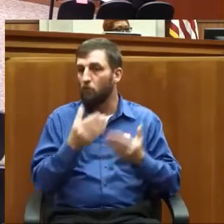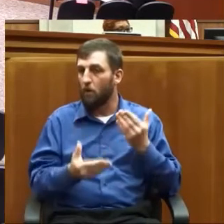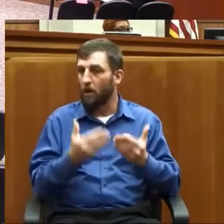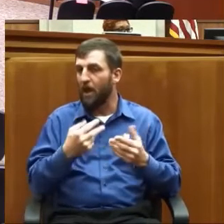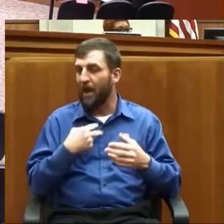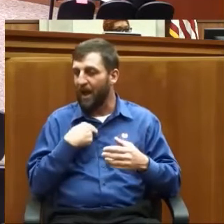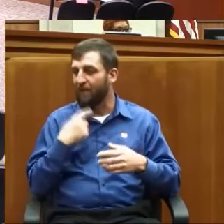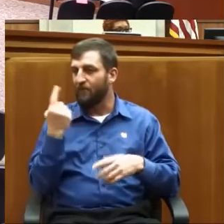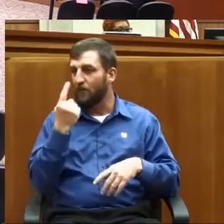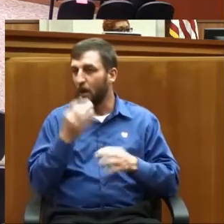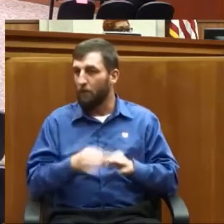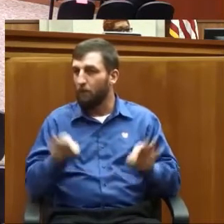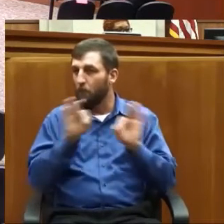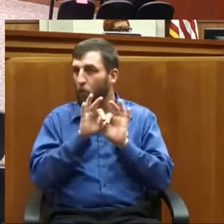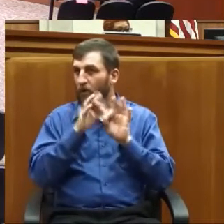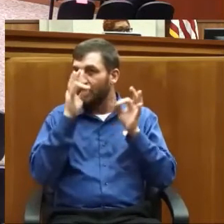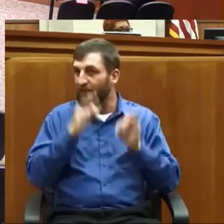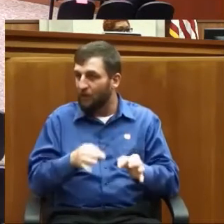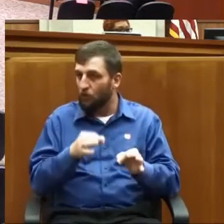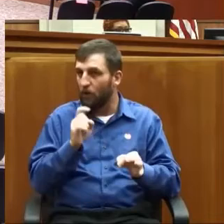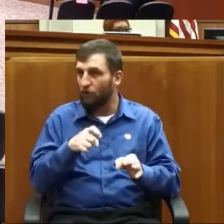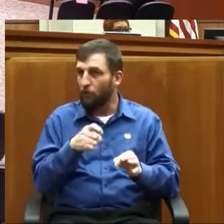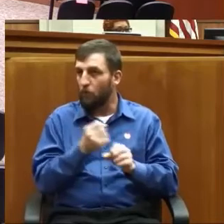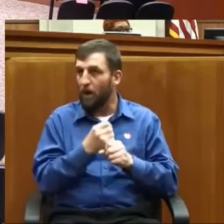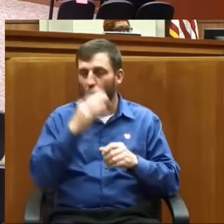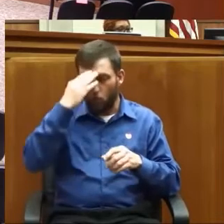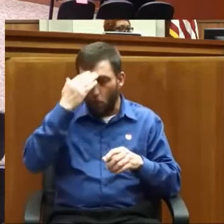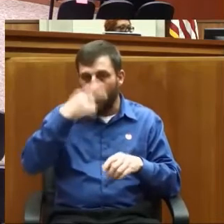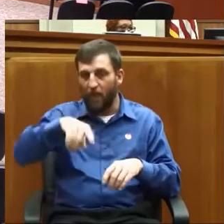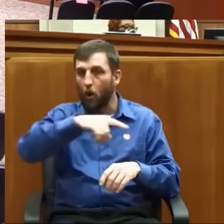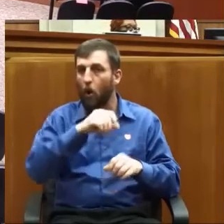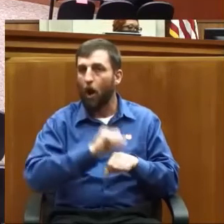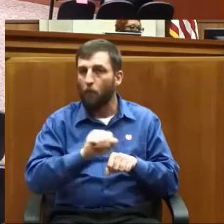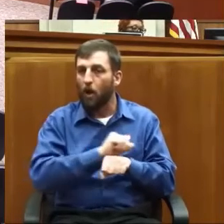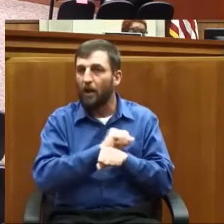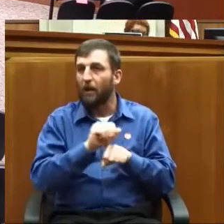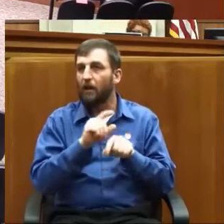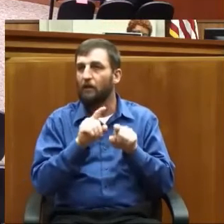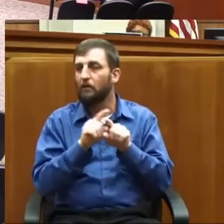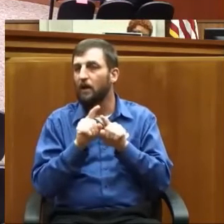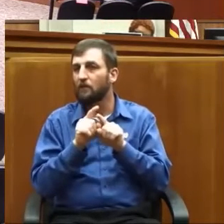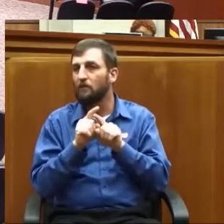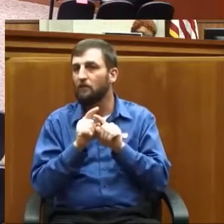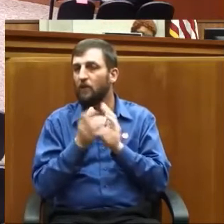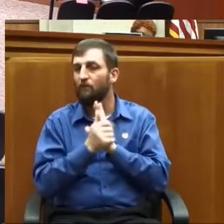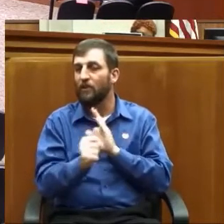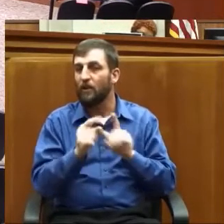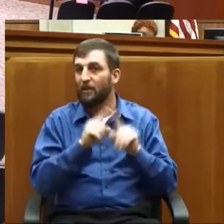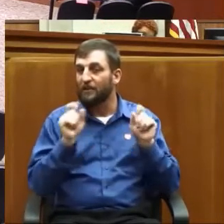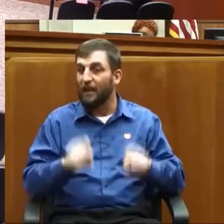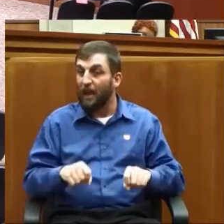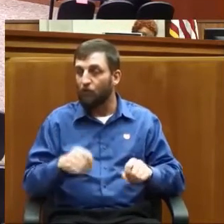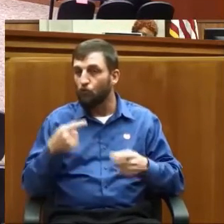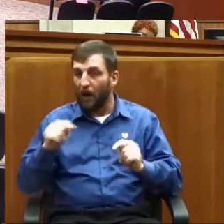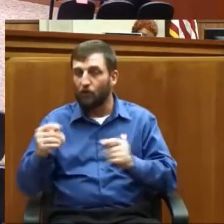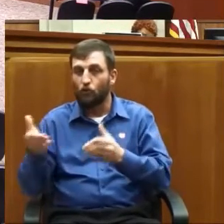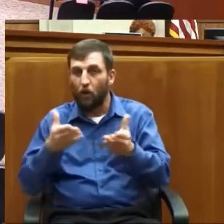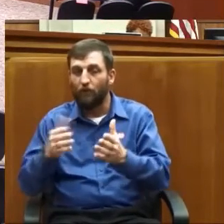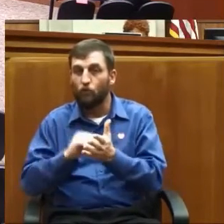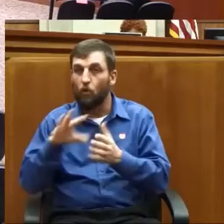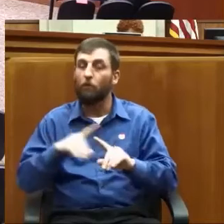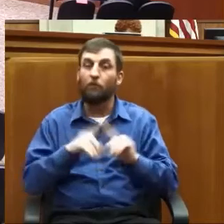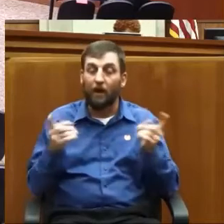important decisions to make to ensure that they are operating as efficiently as they can to serve the needs of students. But,